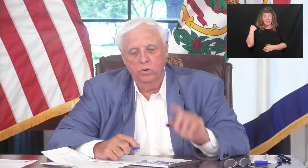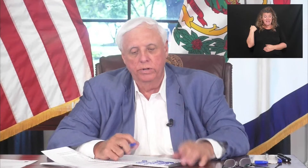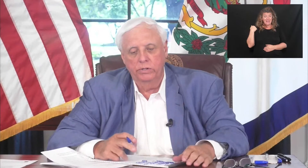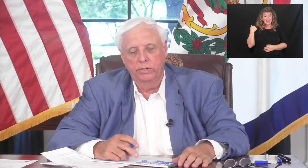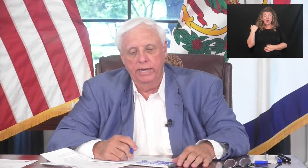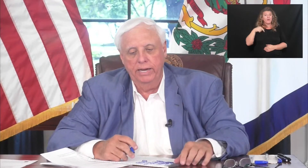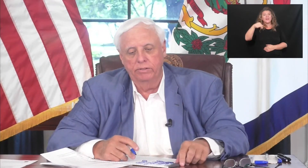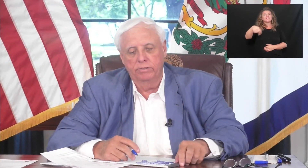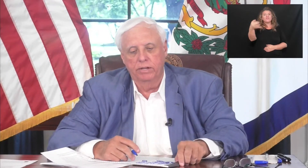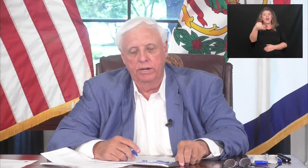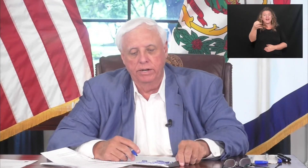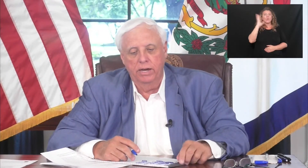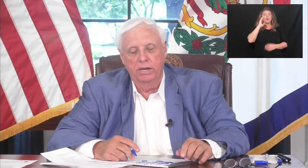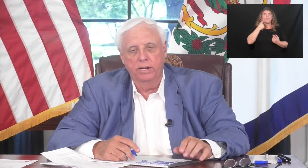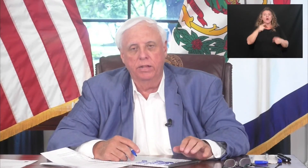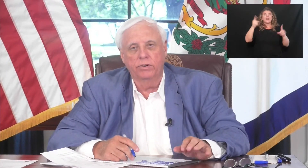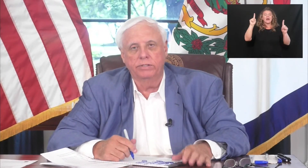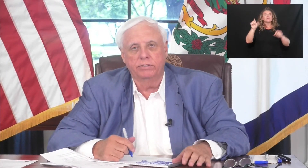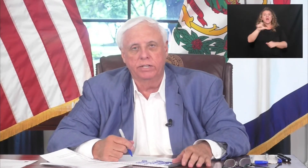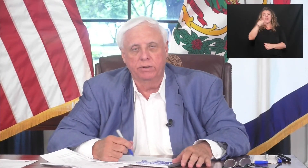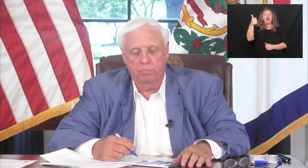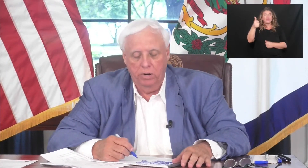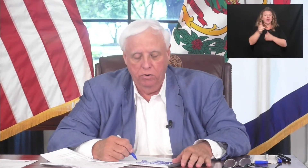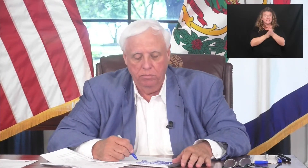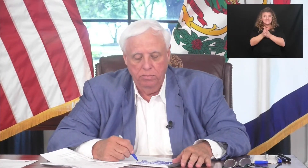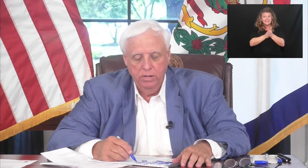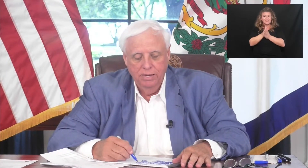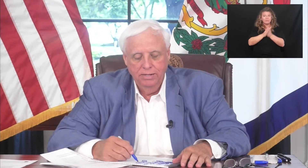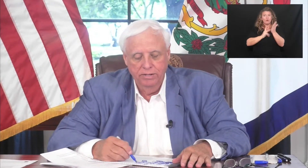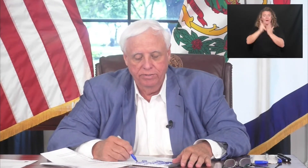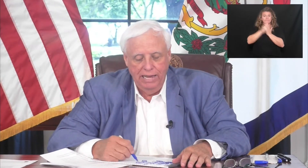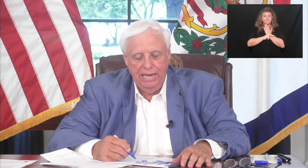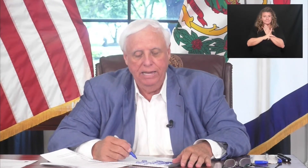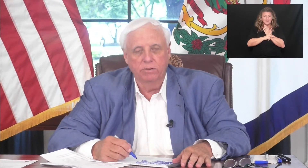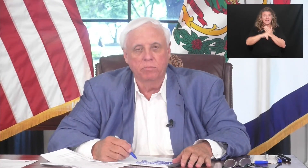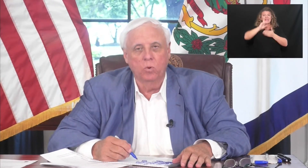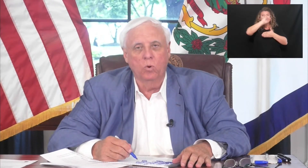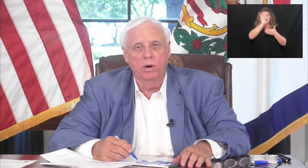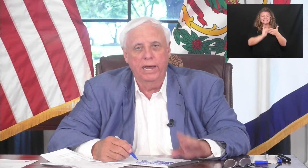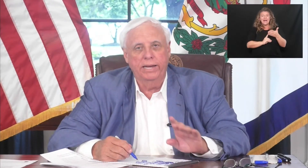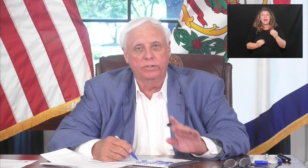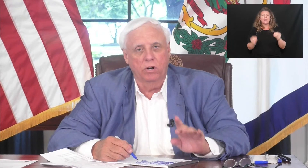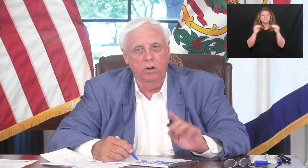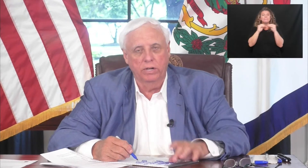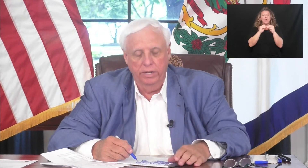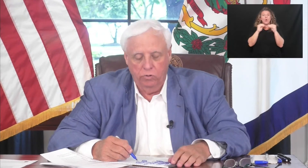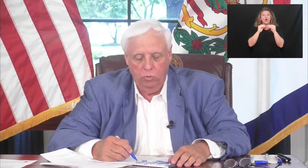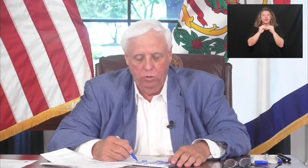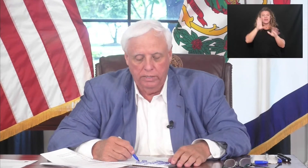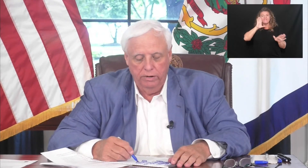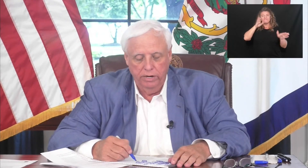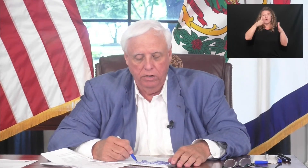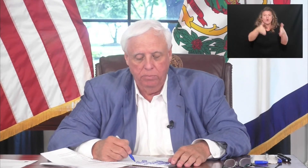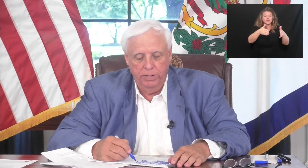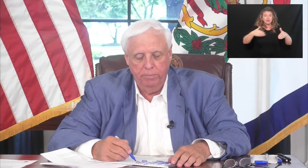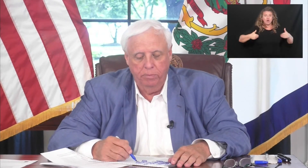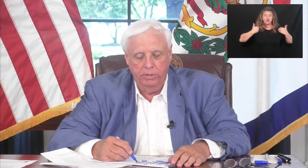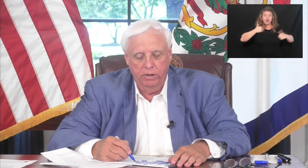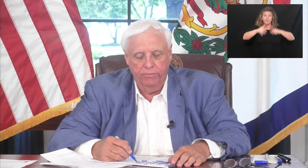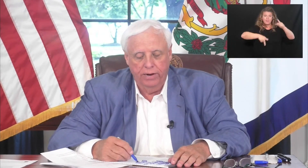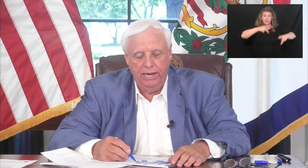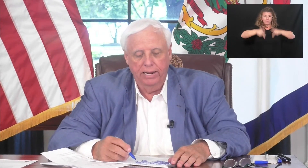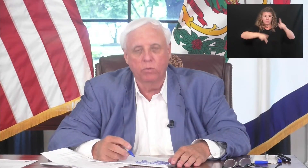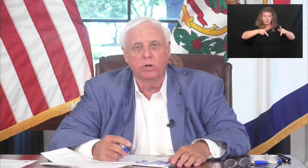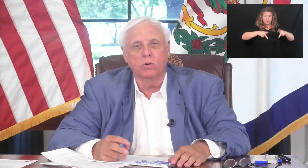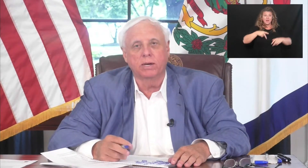we're going to announce another incentive program designed more at targeting towards our younger people, but